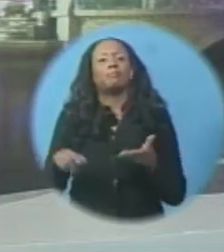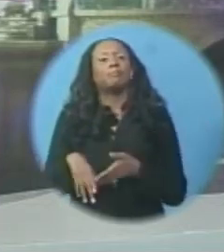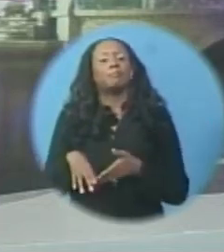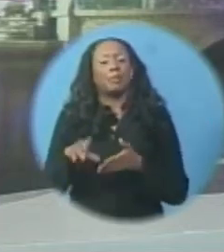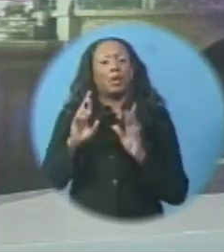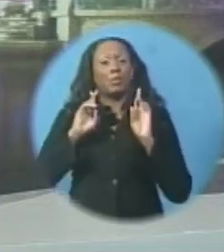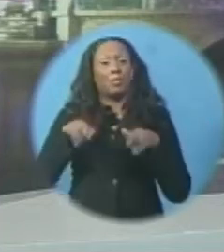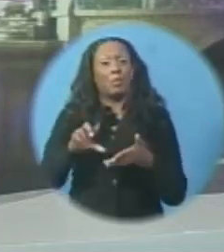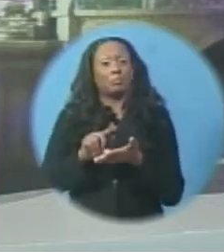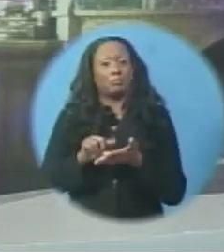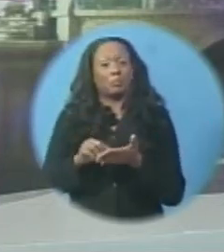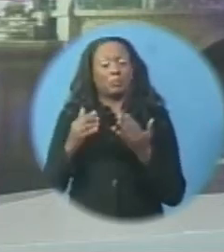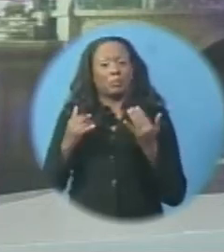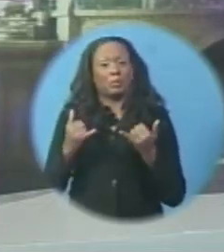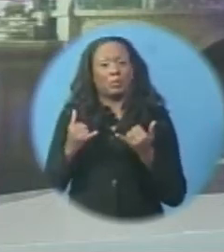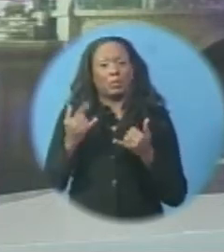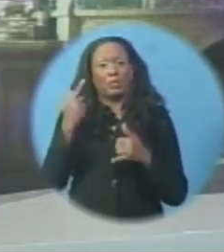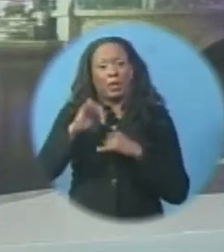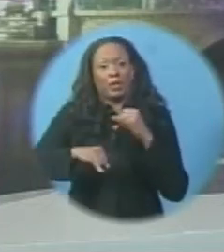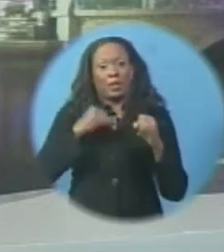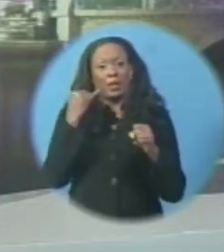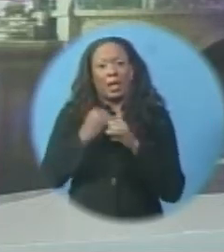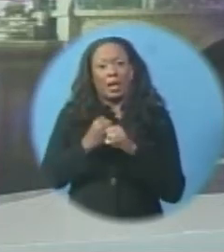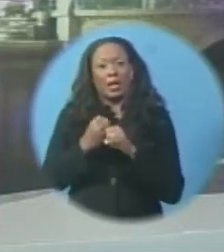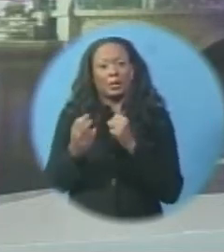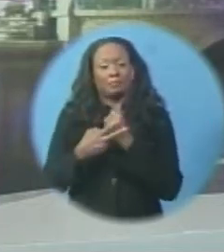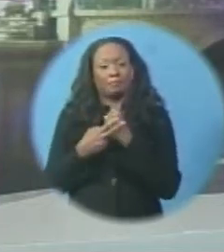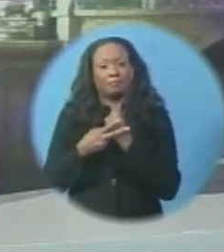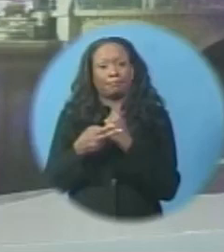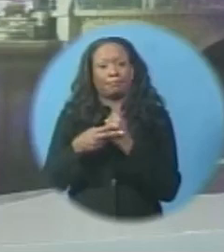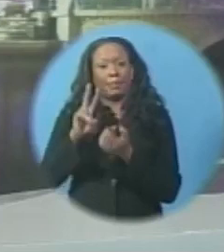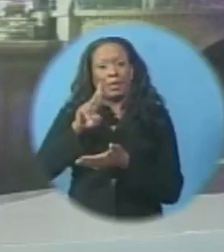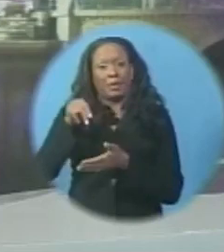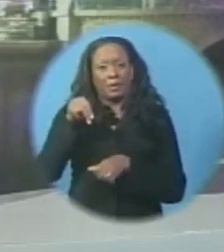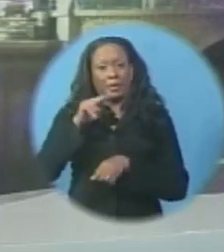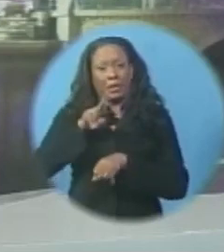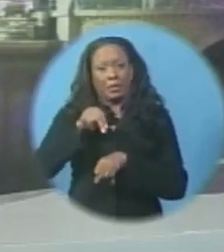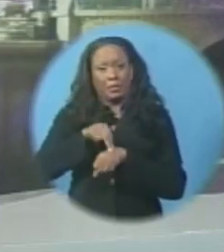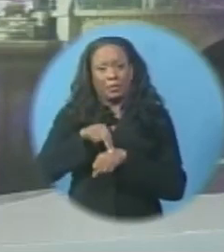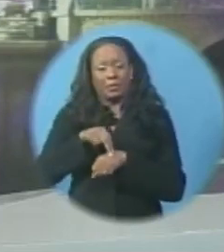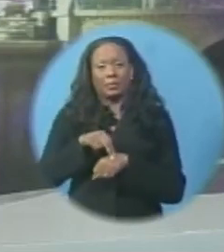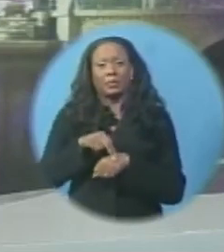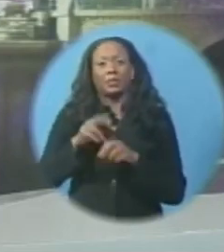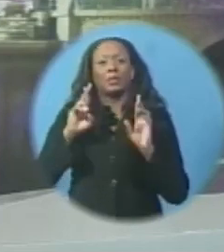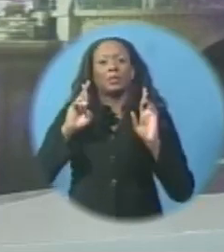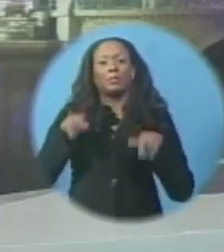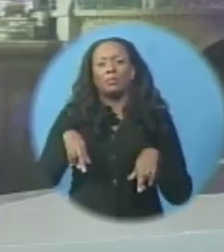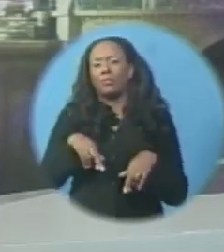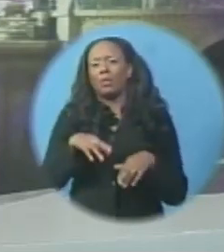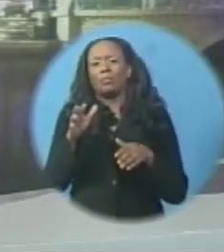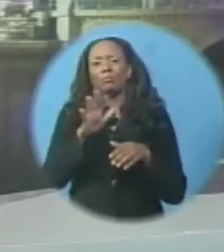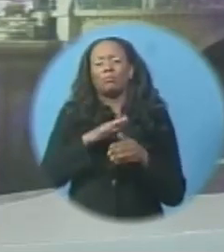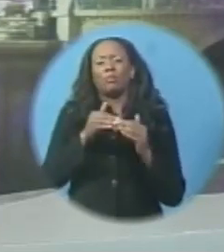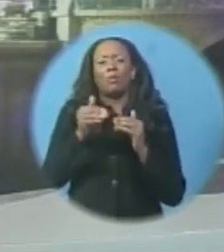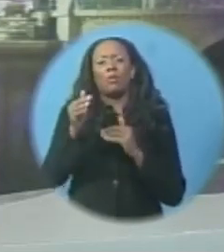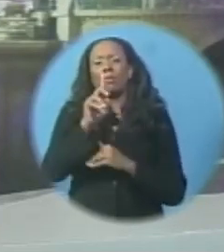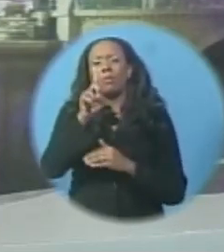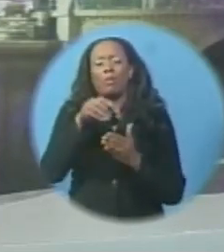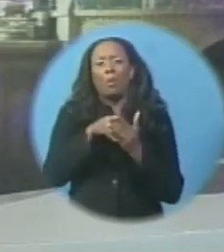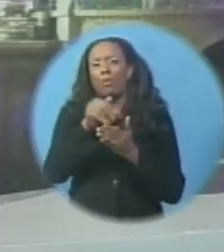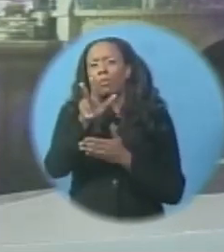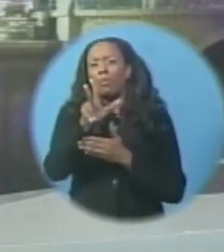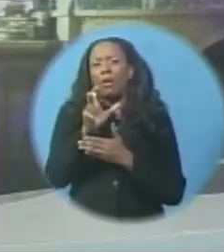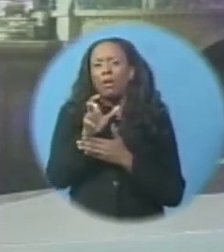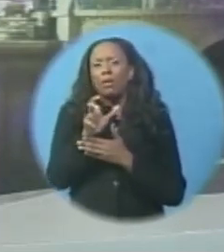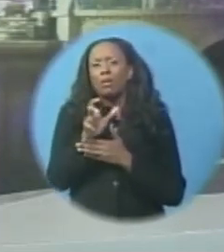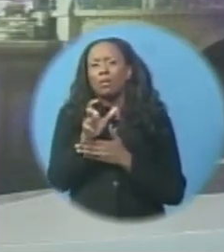International Union for Conservation of Nature. The report includes assessments of just over 1,300 marine bony shore